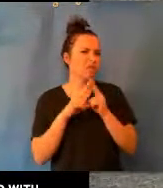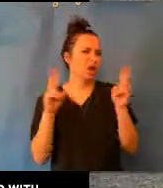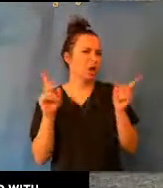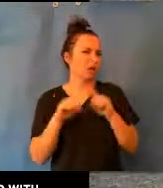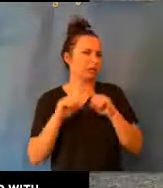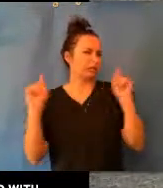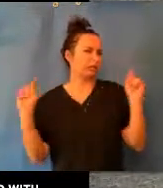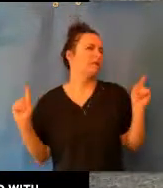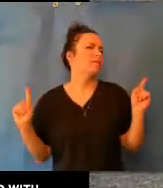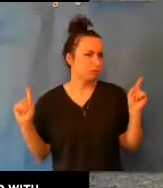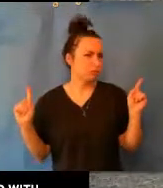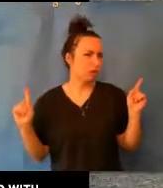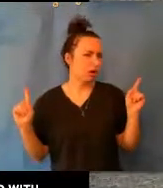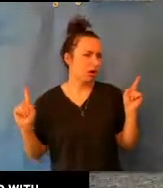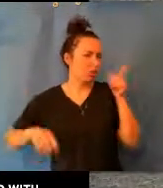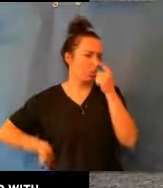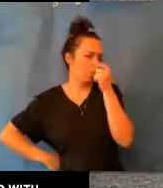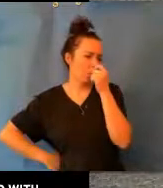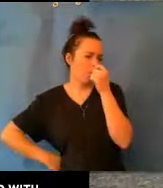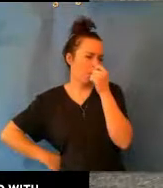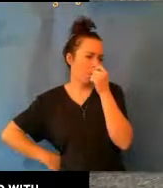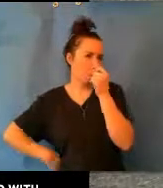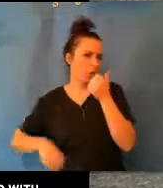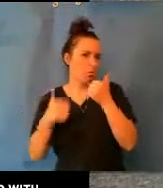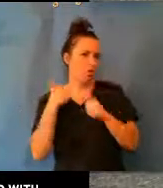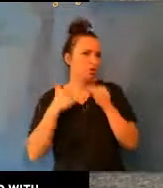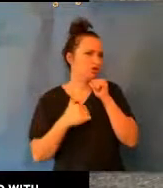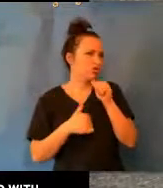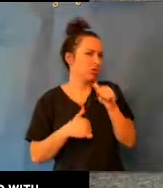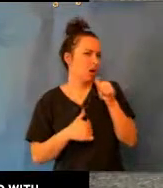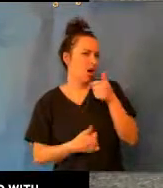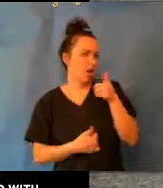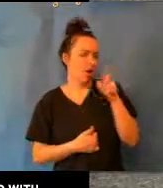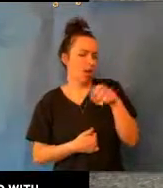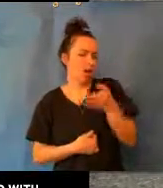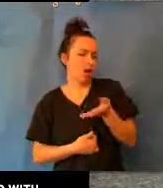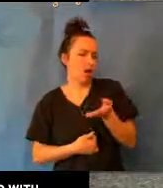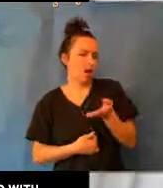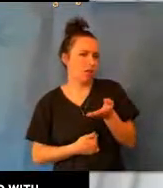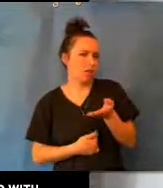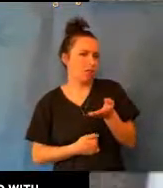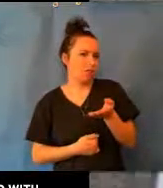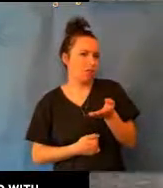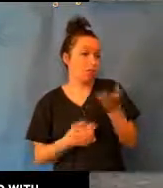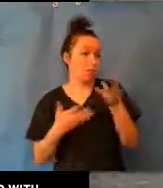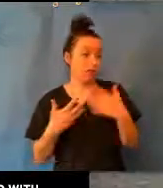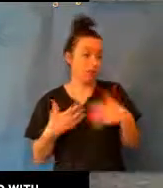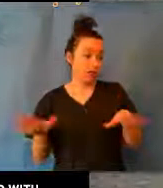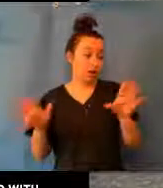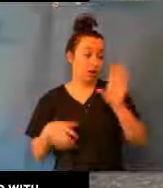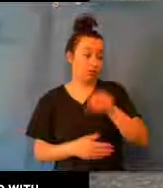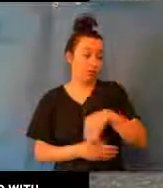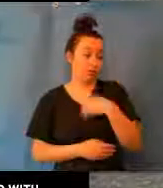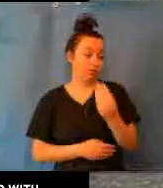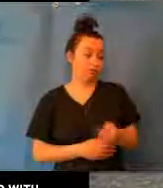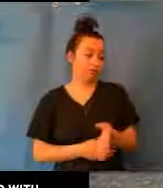shapes, decide what they have in common, and circle the one that should not belong. When you're done with that page, flip over